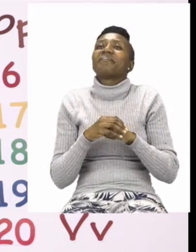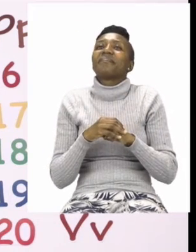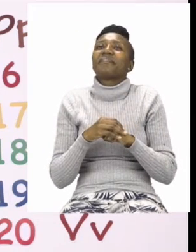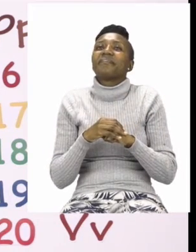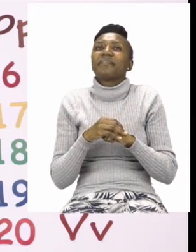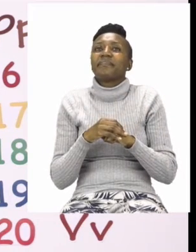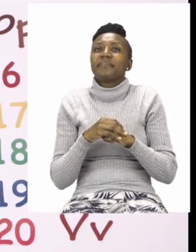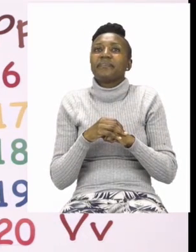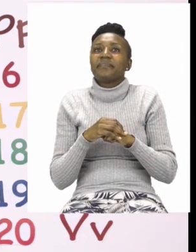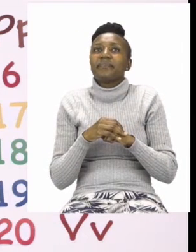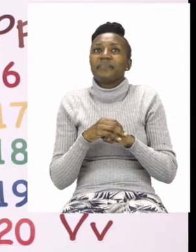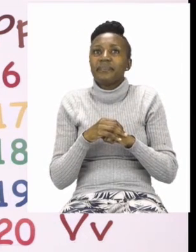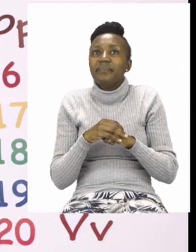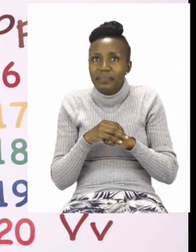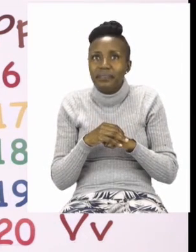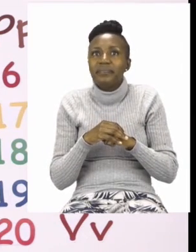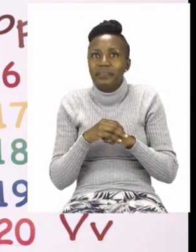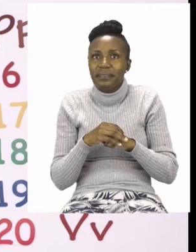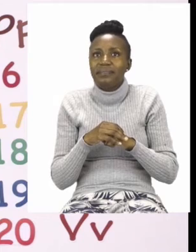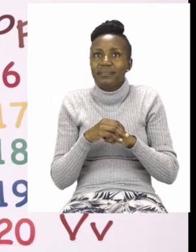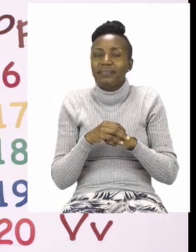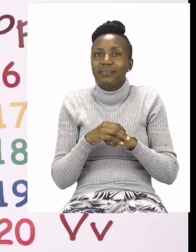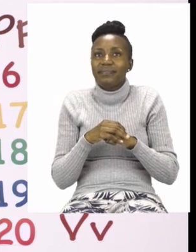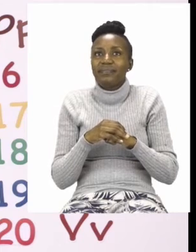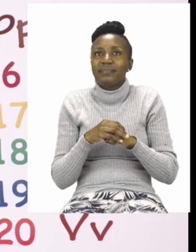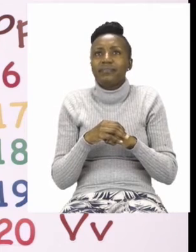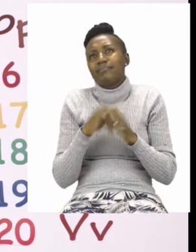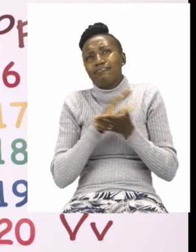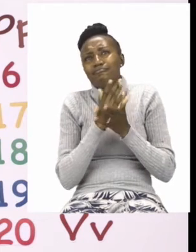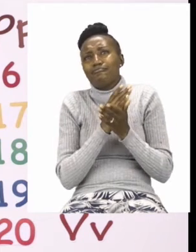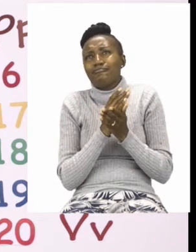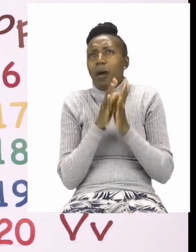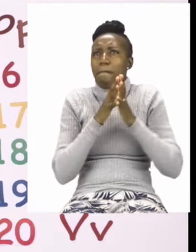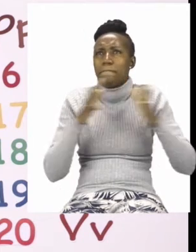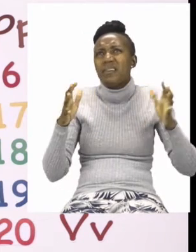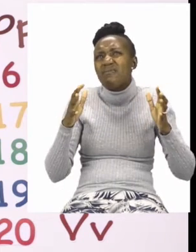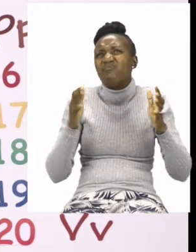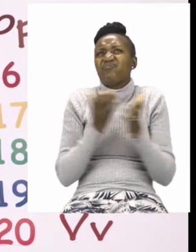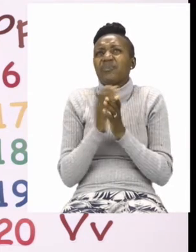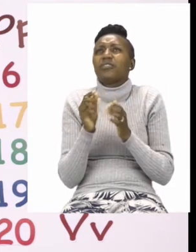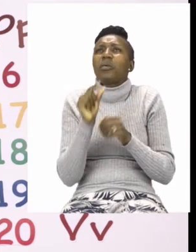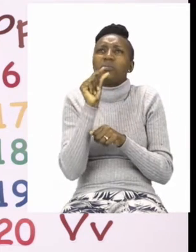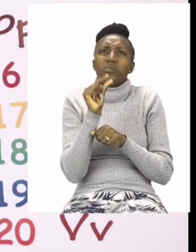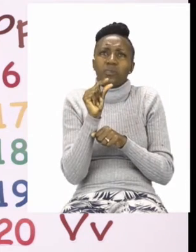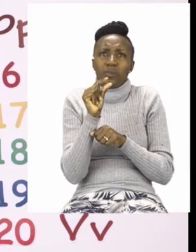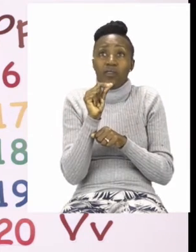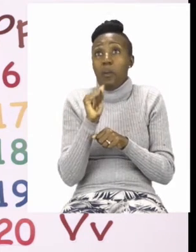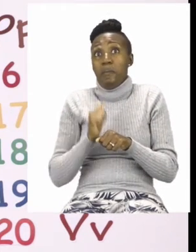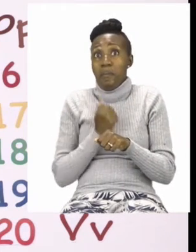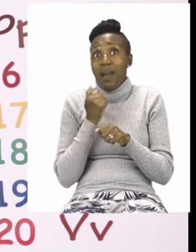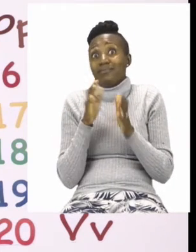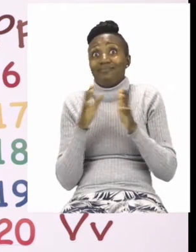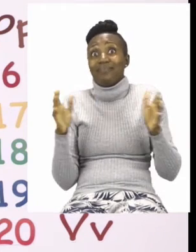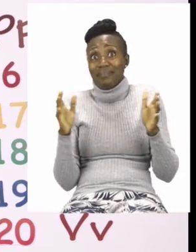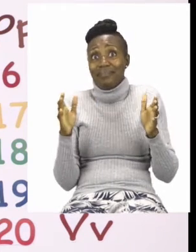case. Good job. Now a pencil case can be big or really small. This is my pencil